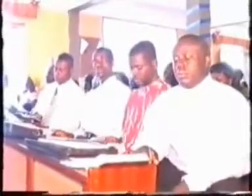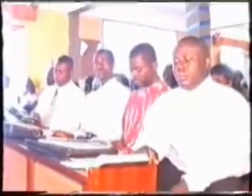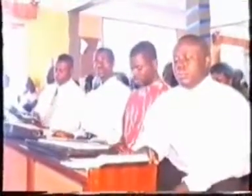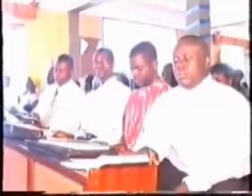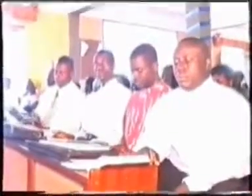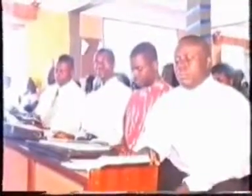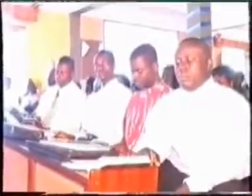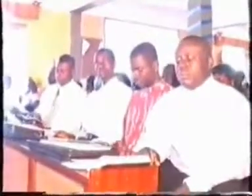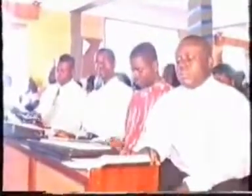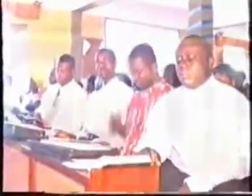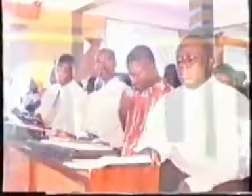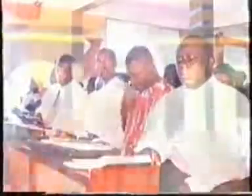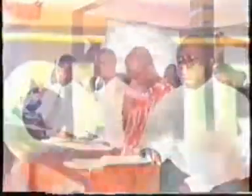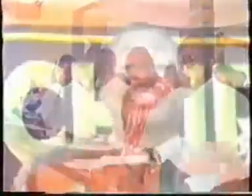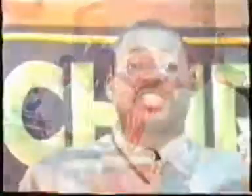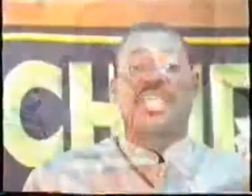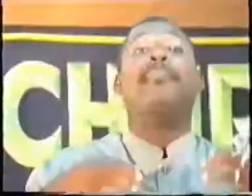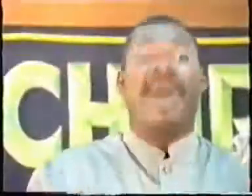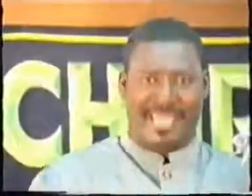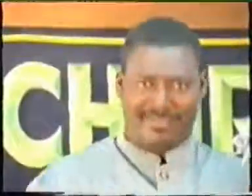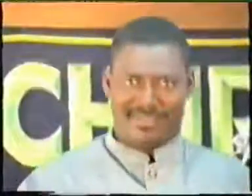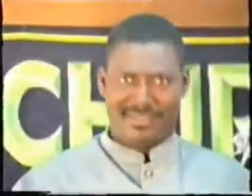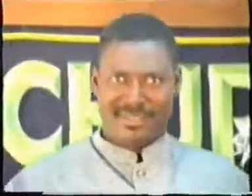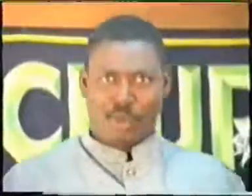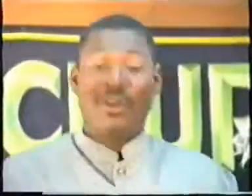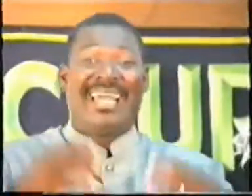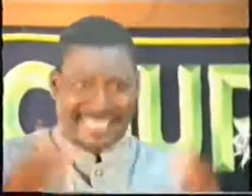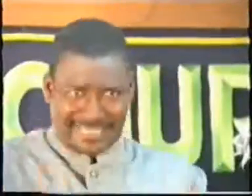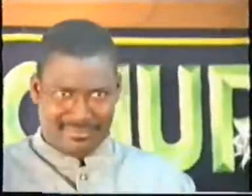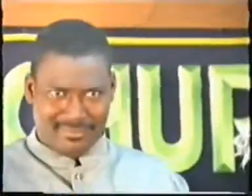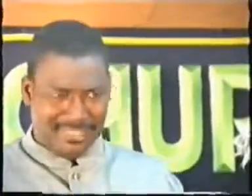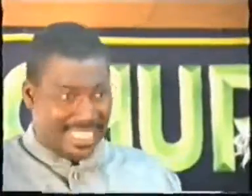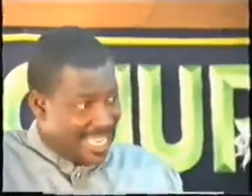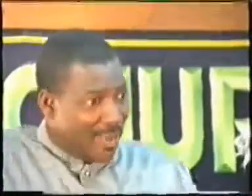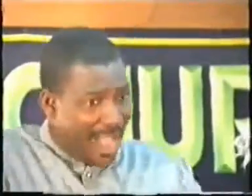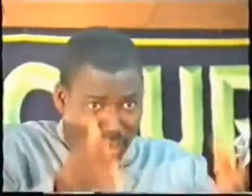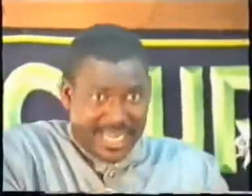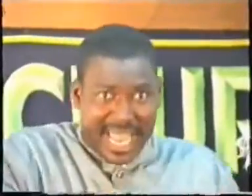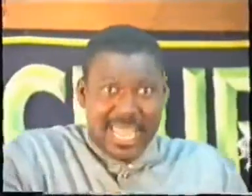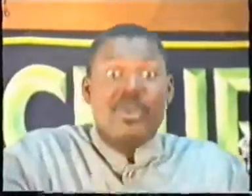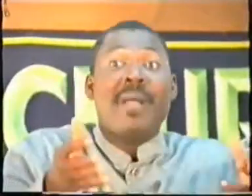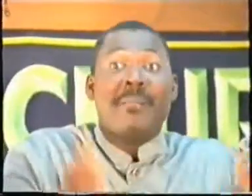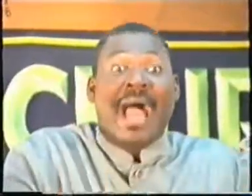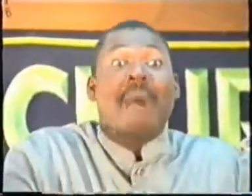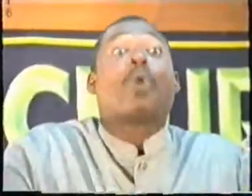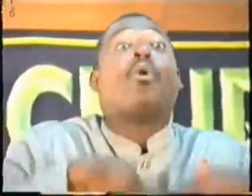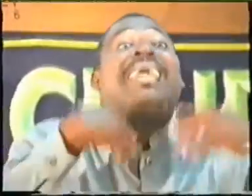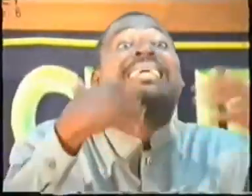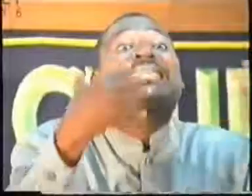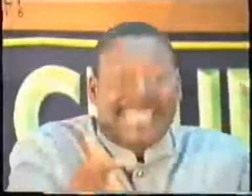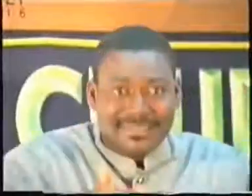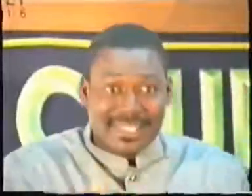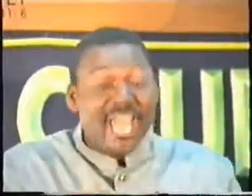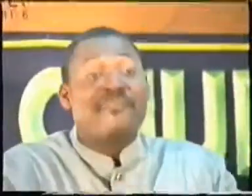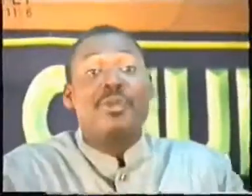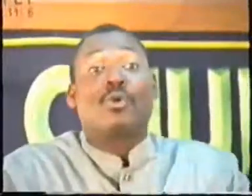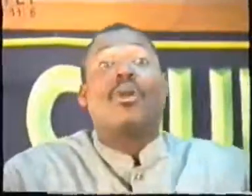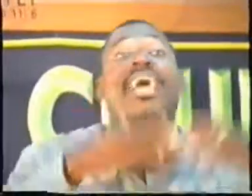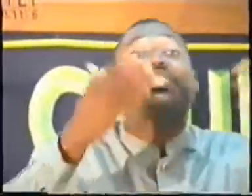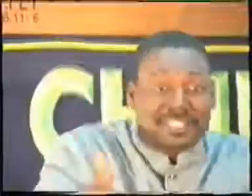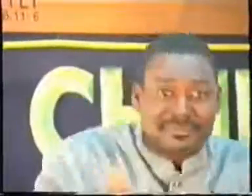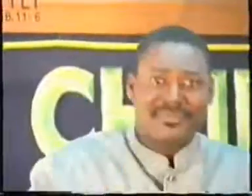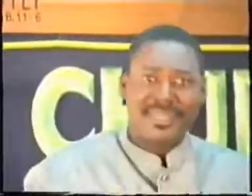a omiyanti ase se onyame de collection amayen collection jesa ye kwa soro ya ebinum beba abe collect ene